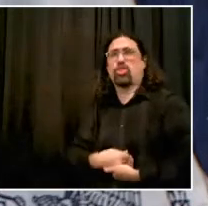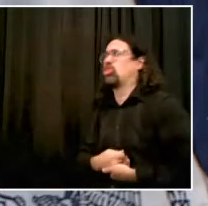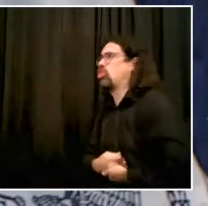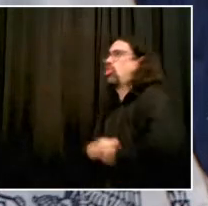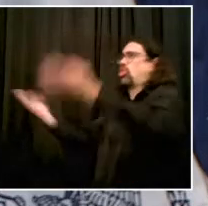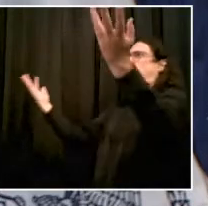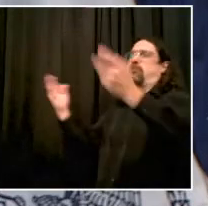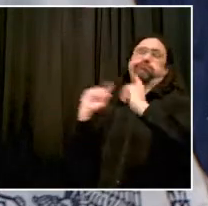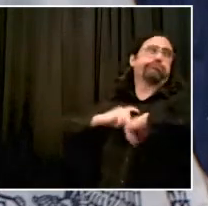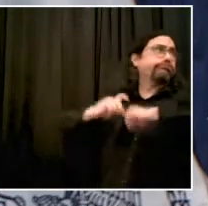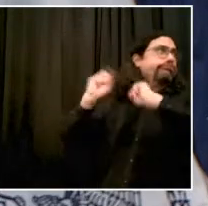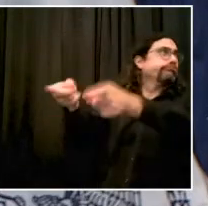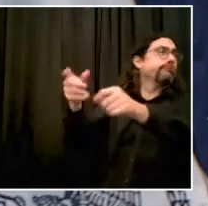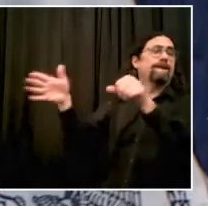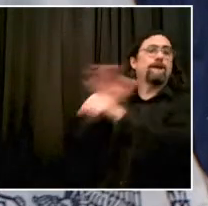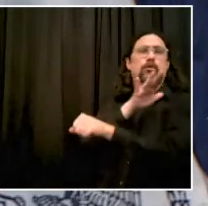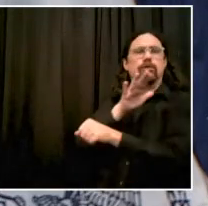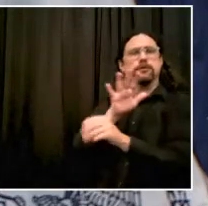Next, we have Erin from Politico.